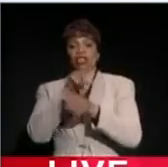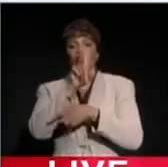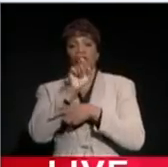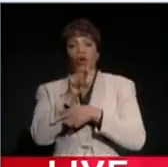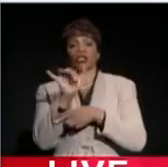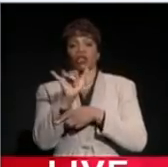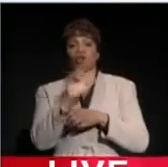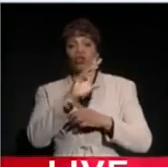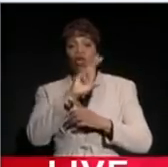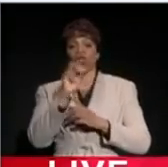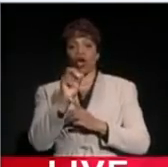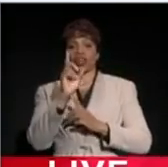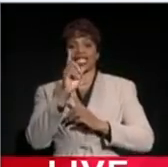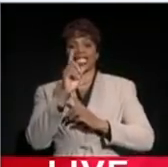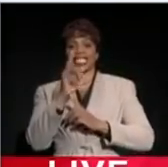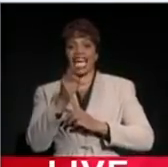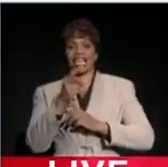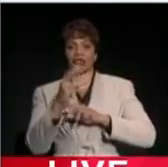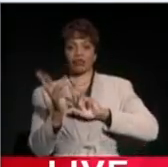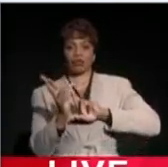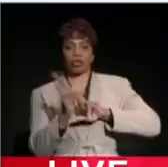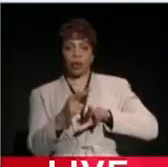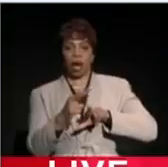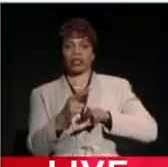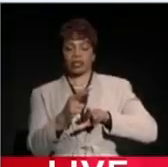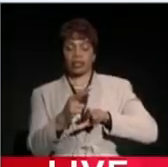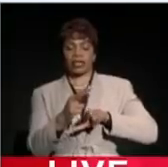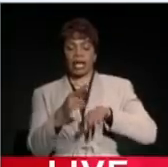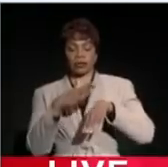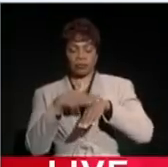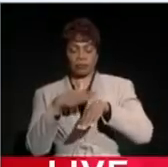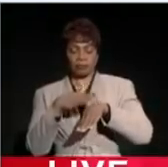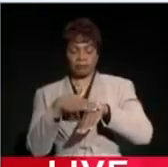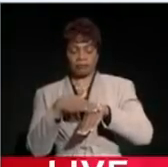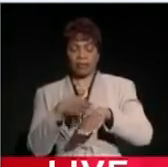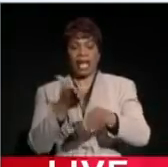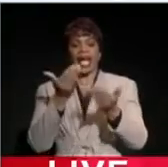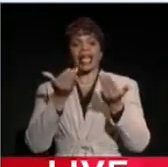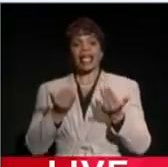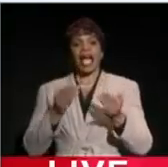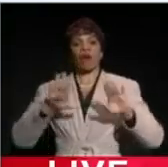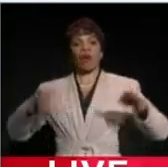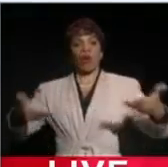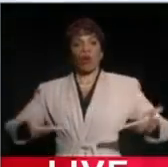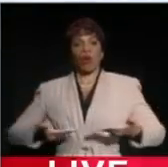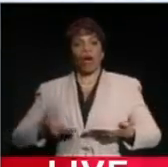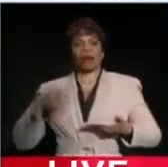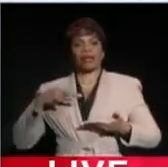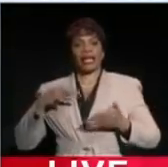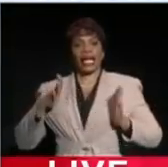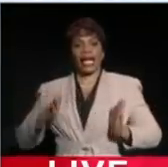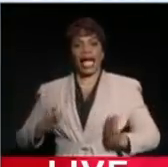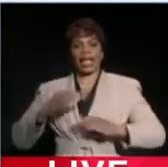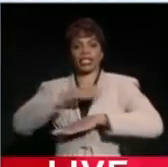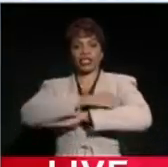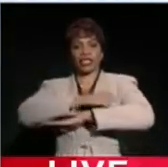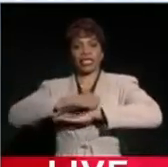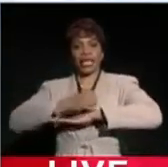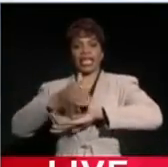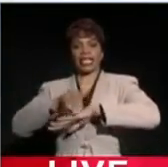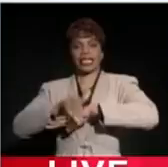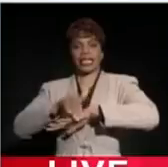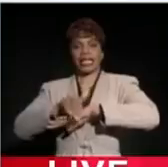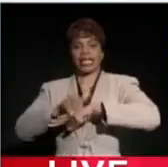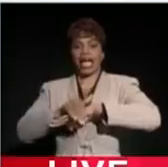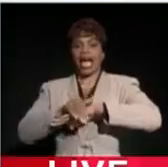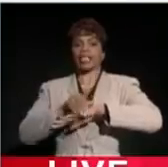30 seconds for a rebuttal as warranted. Now, let's welcome to the candidates on stage here tonight, running for